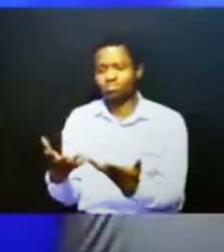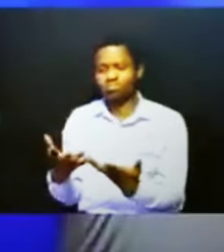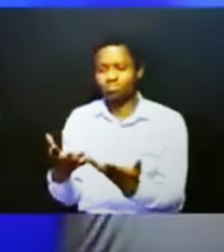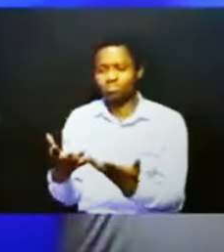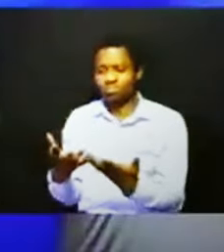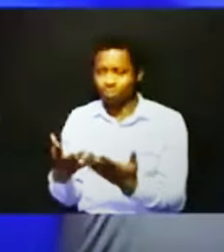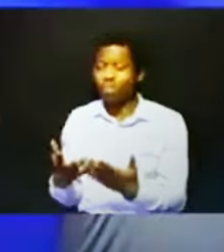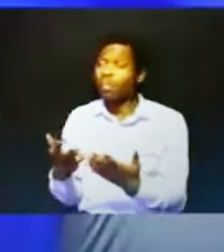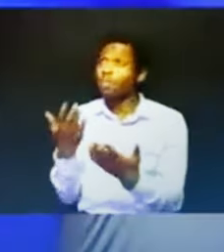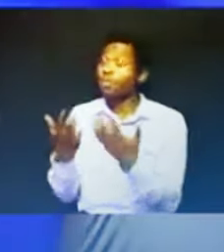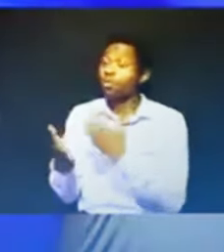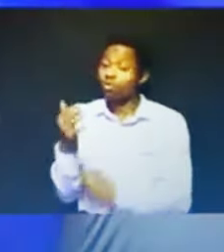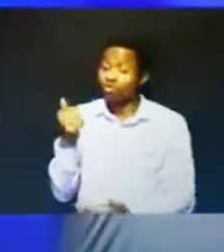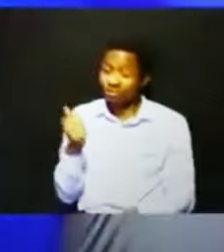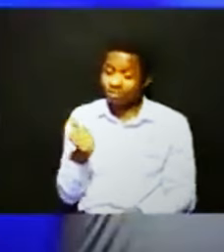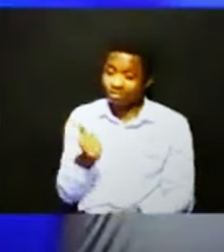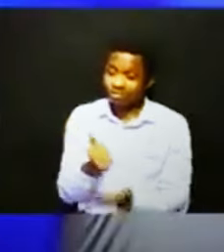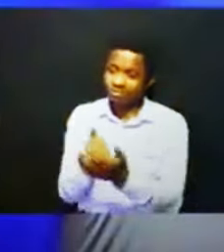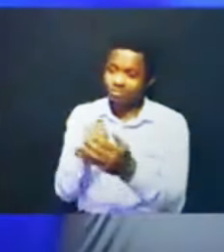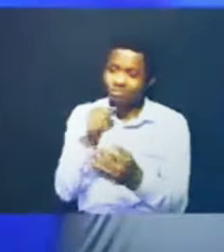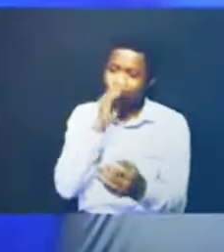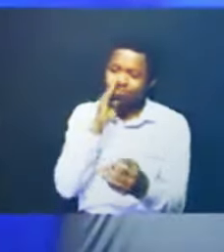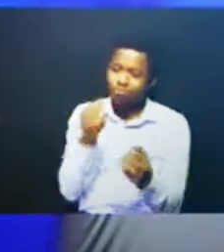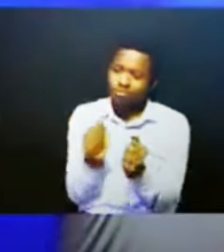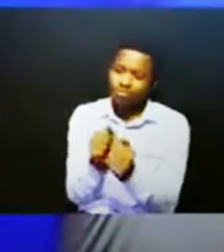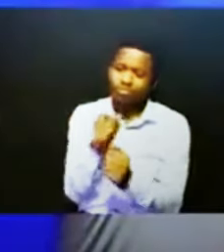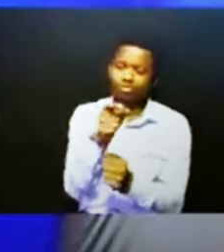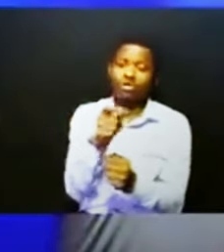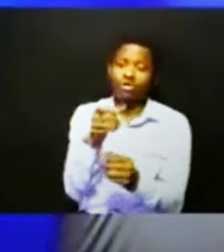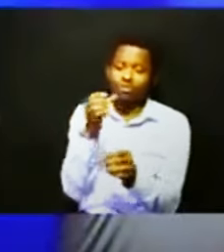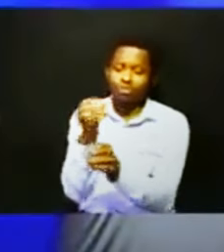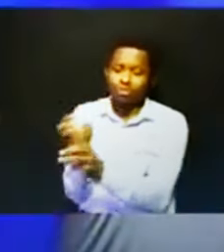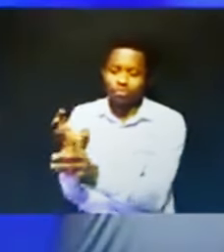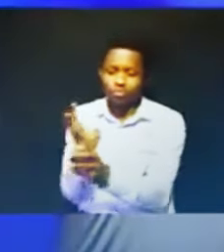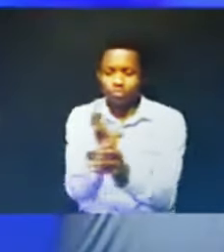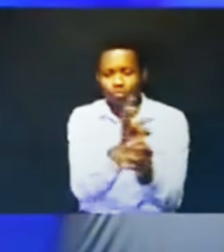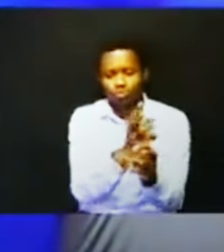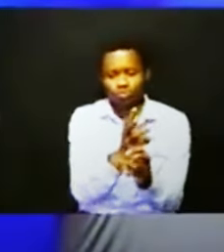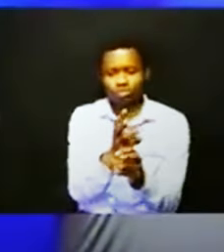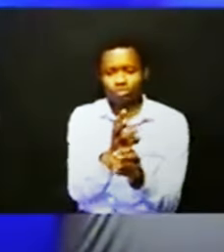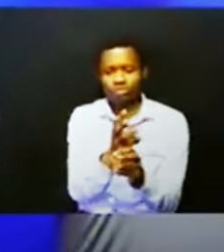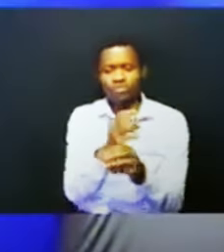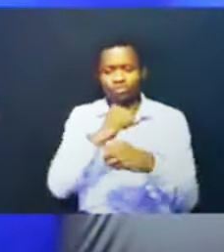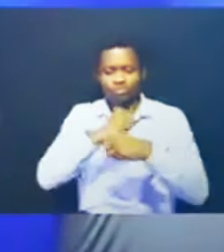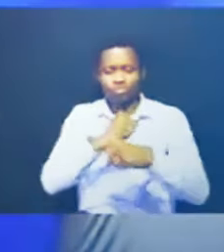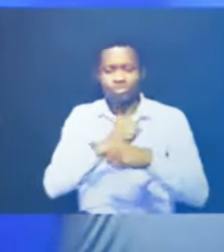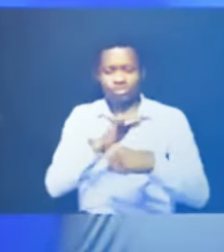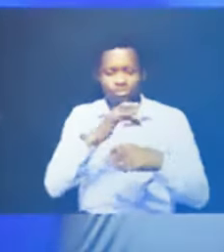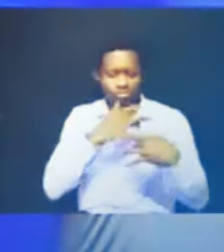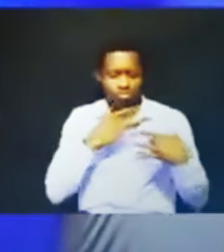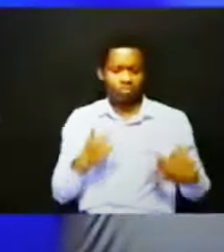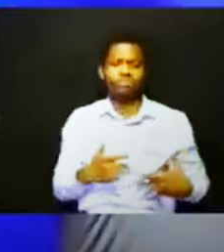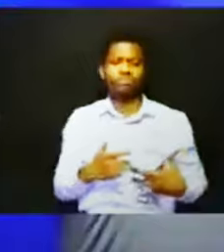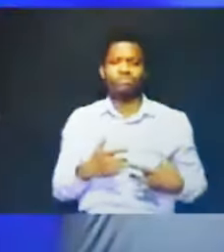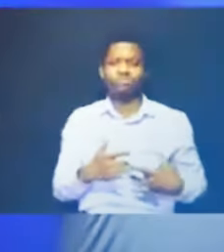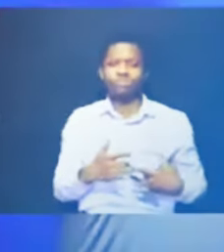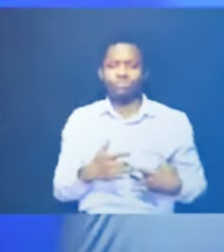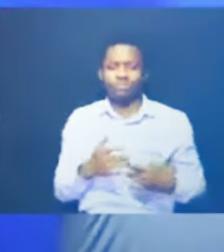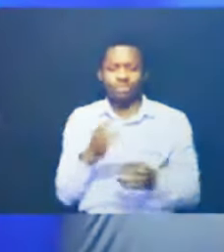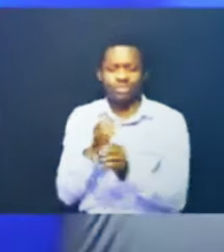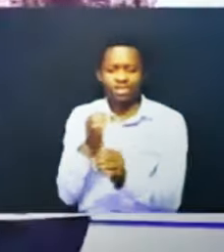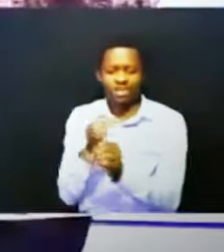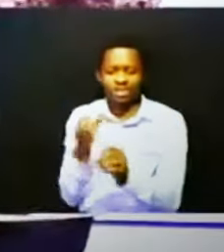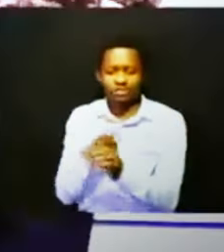Lord, I pray that you watch over your heart. Watch over your